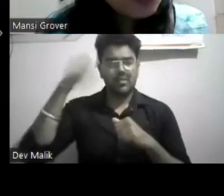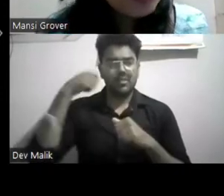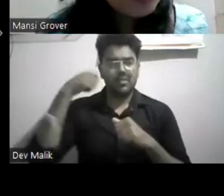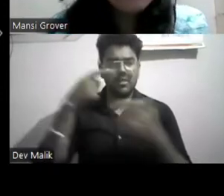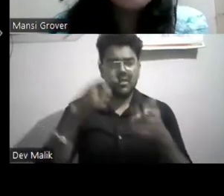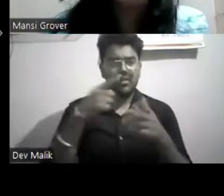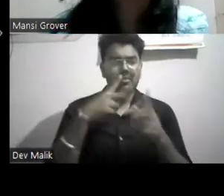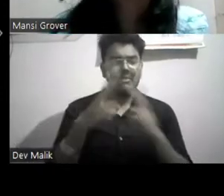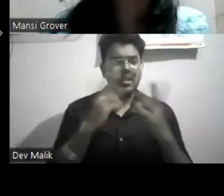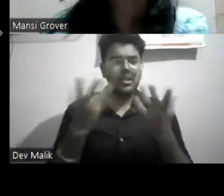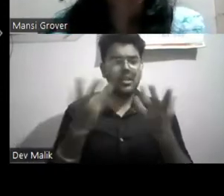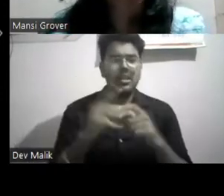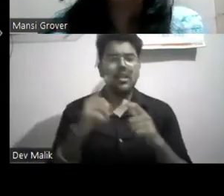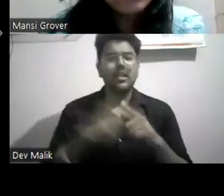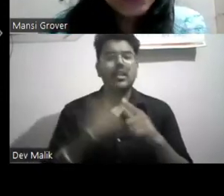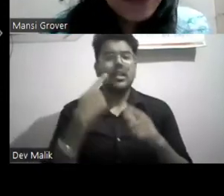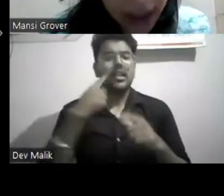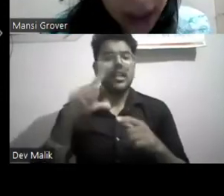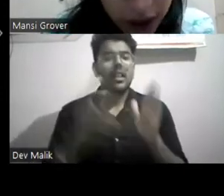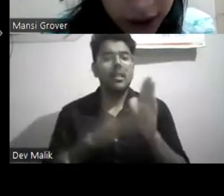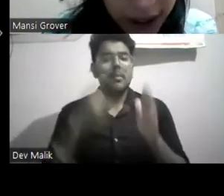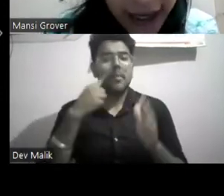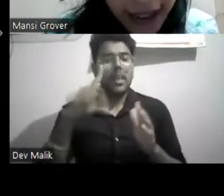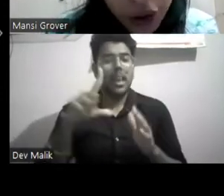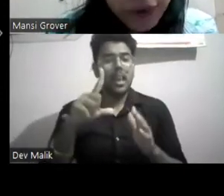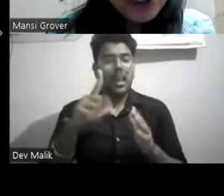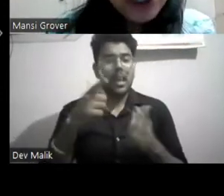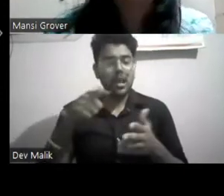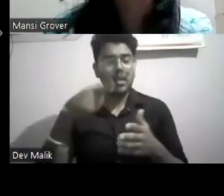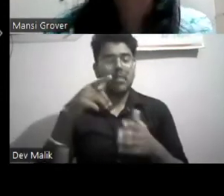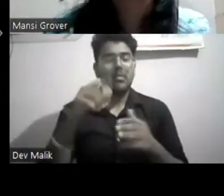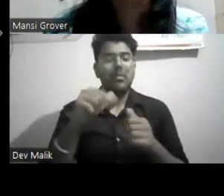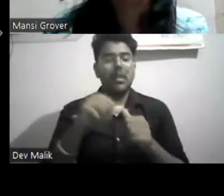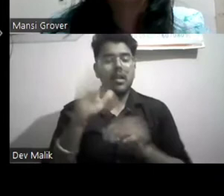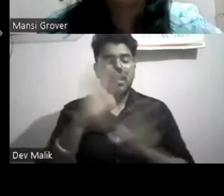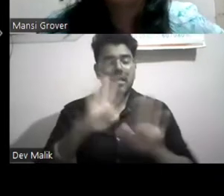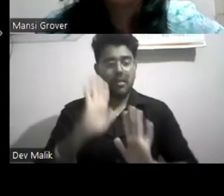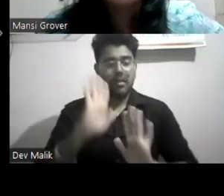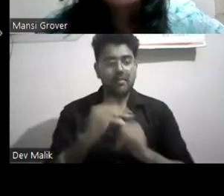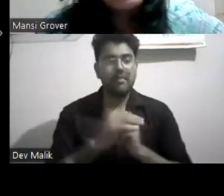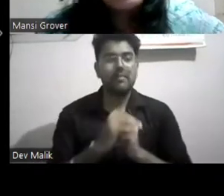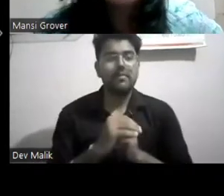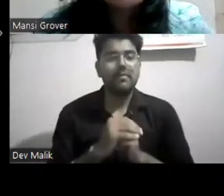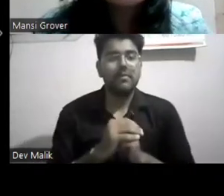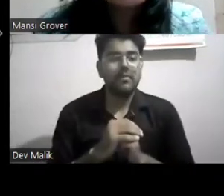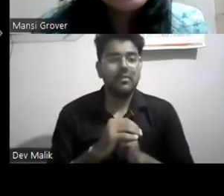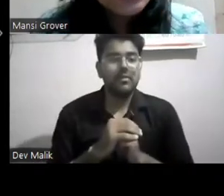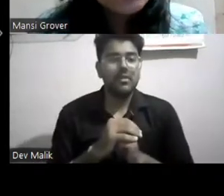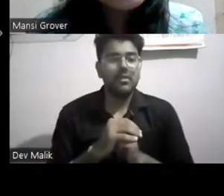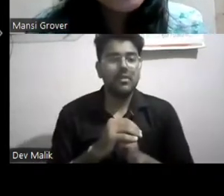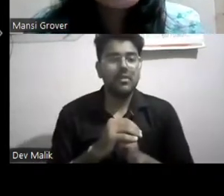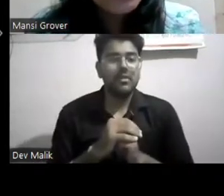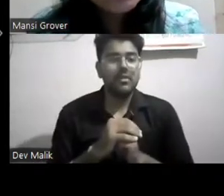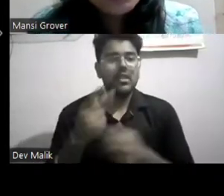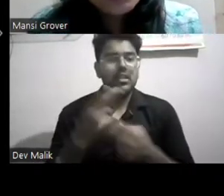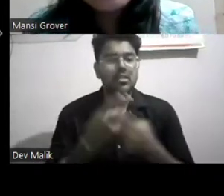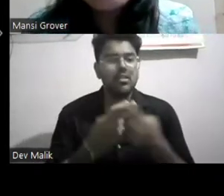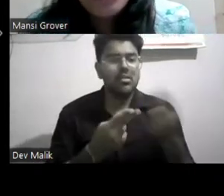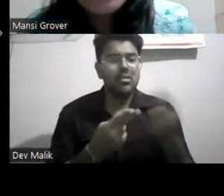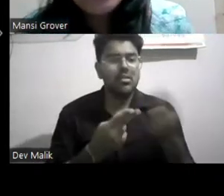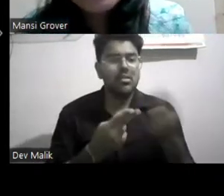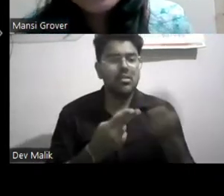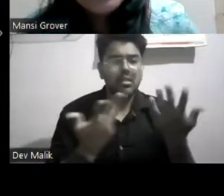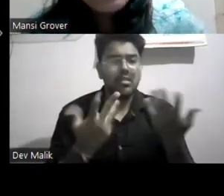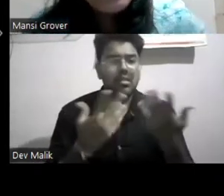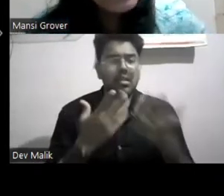talks about Jhilmil. It's the scene where the character of Jhilmil is getting introduced. And there is a narration that goes in